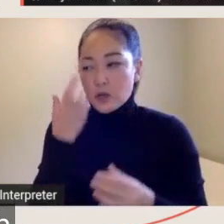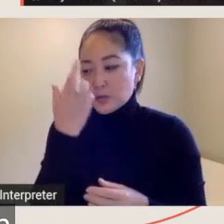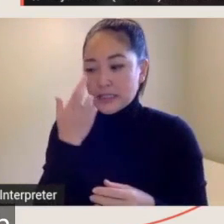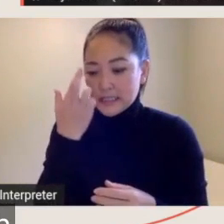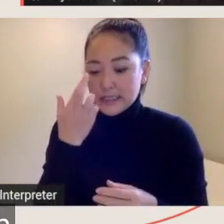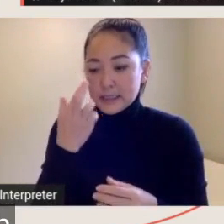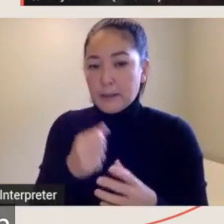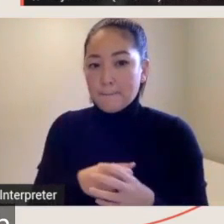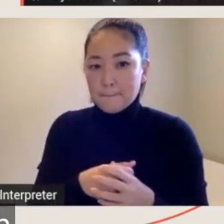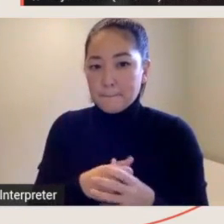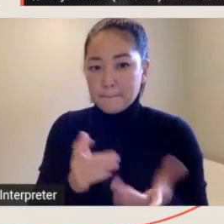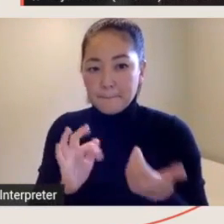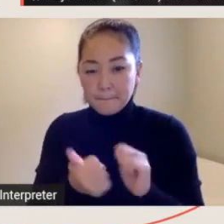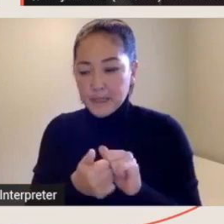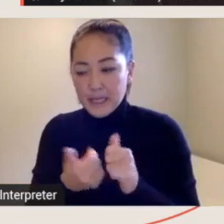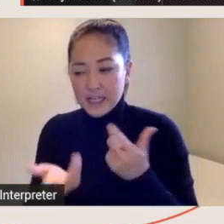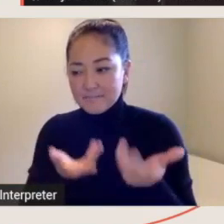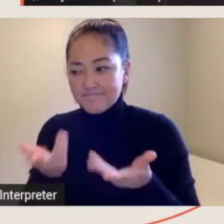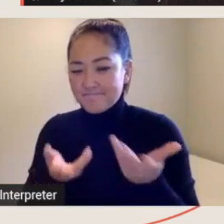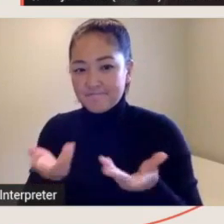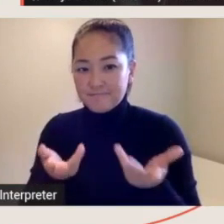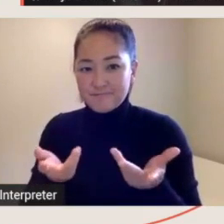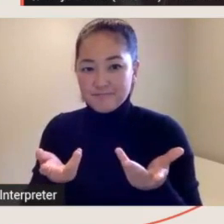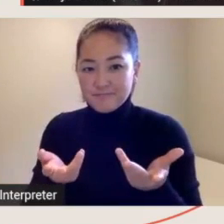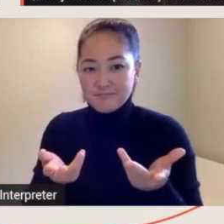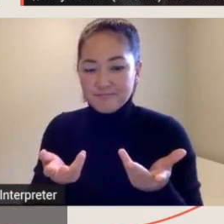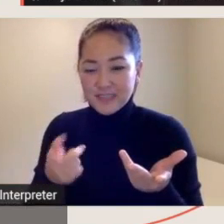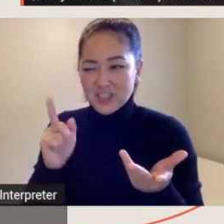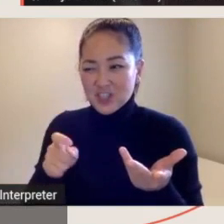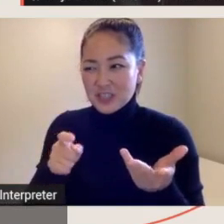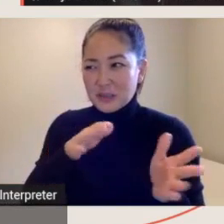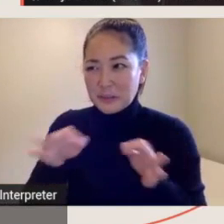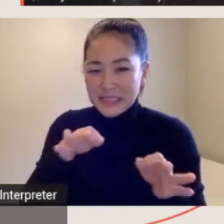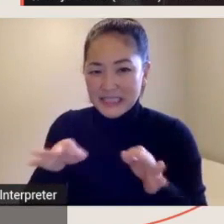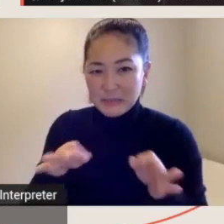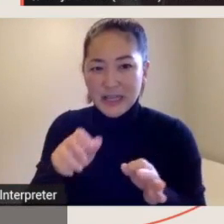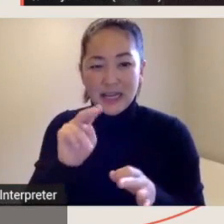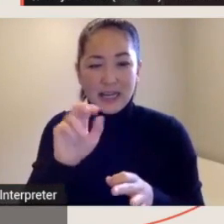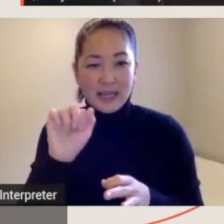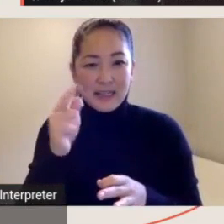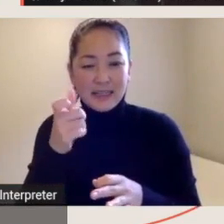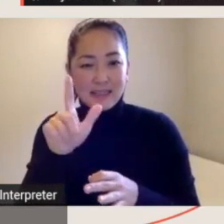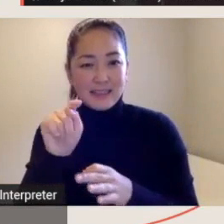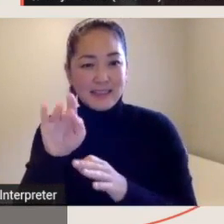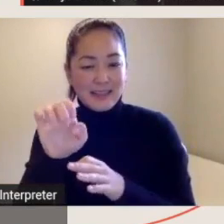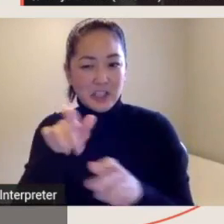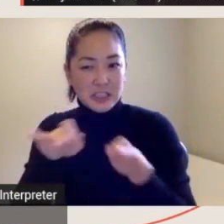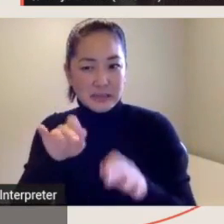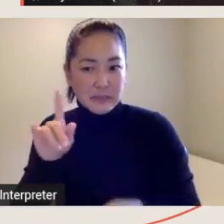in realizing how much we should explain the Naxalite movement in the